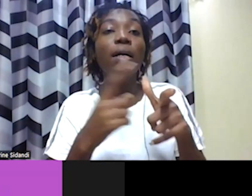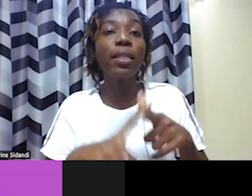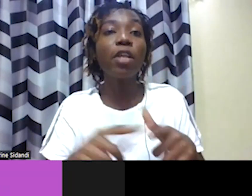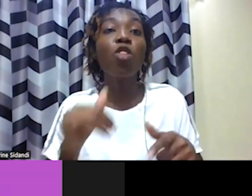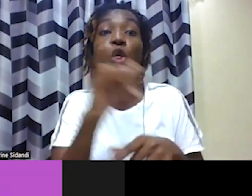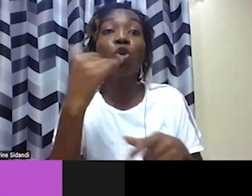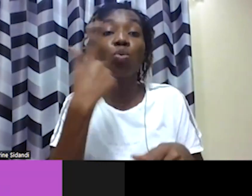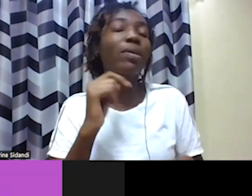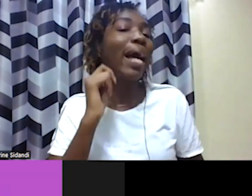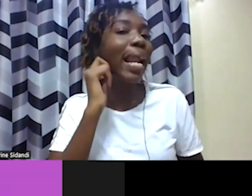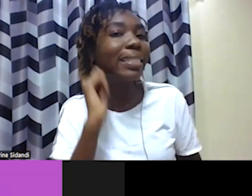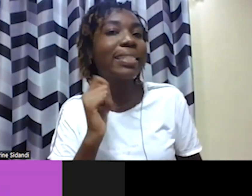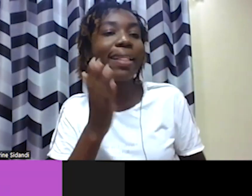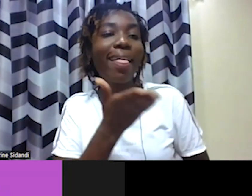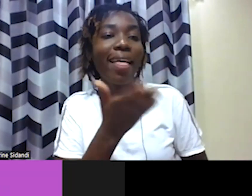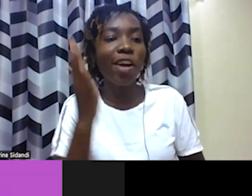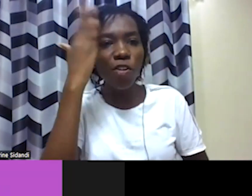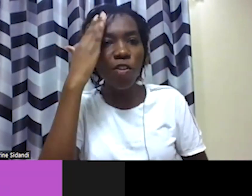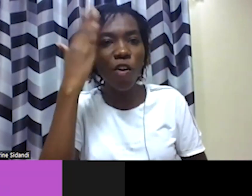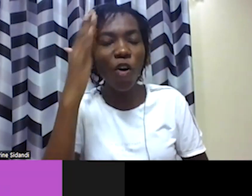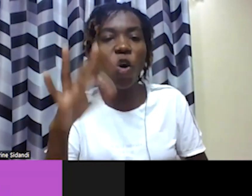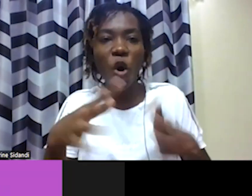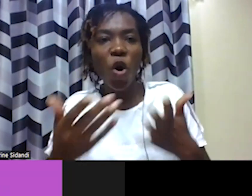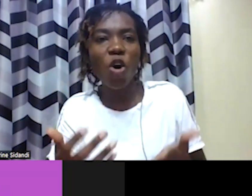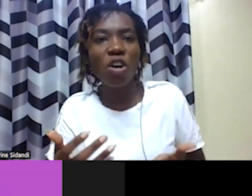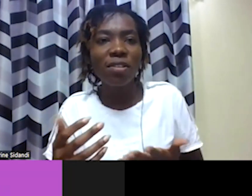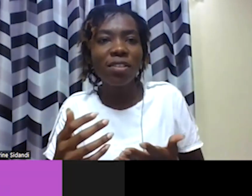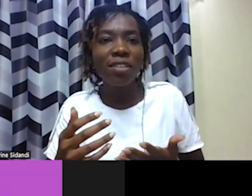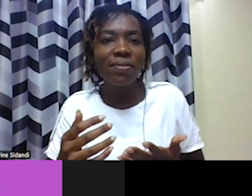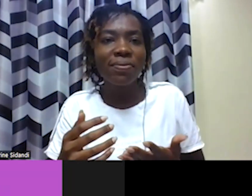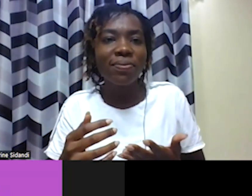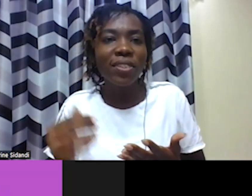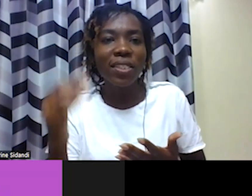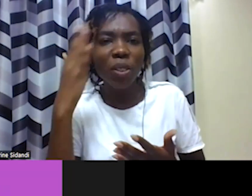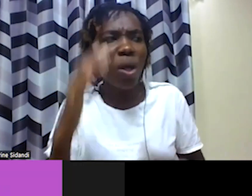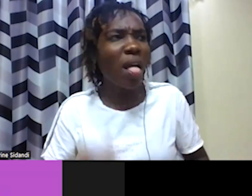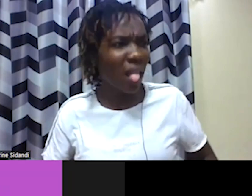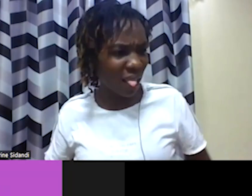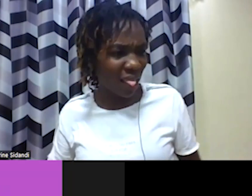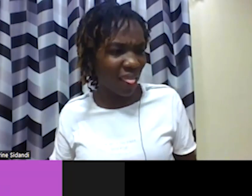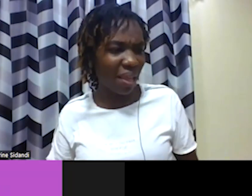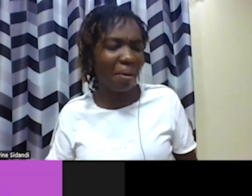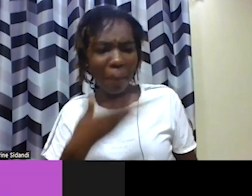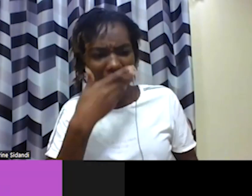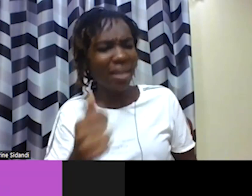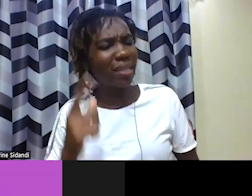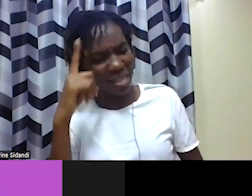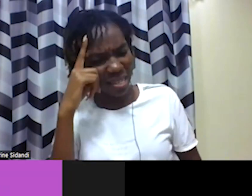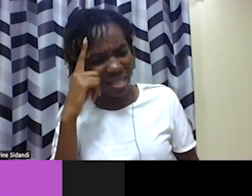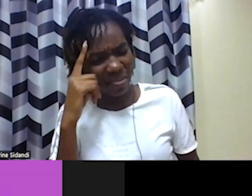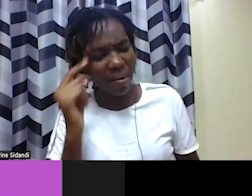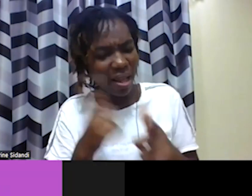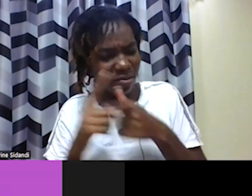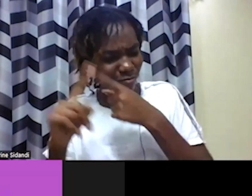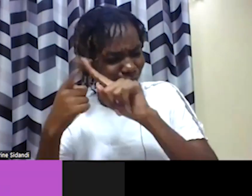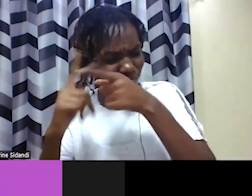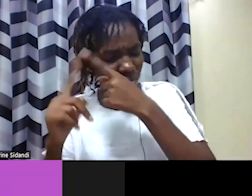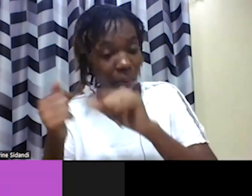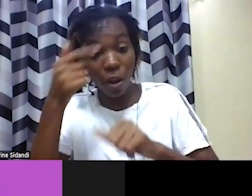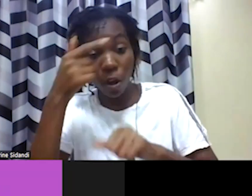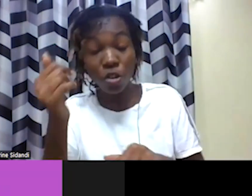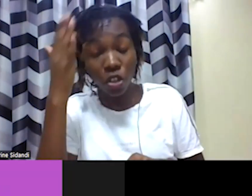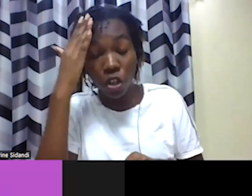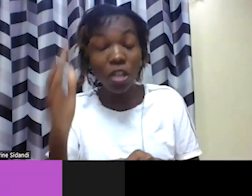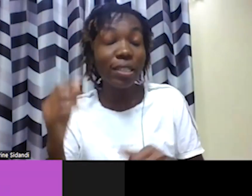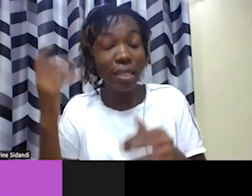over here, they know Korwach Mui. They will say, let us sleep over it. And because they used to sleep on hides and skins,